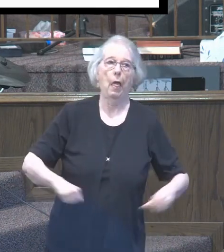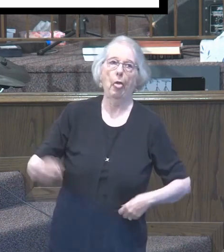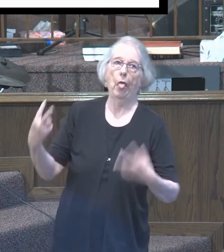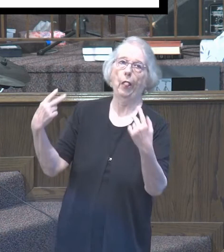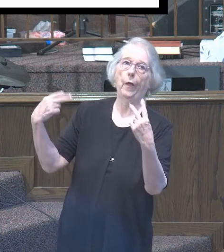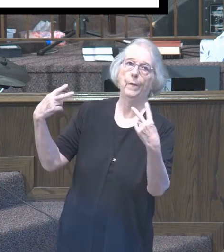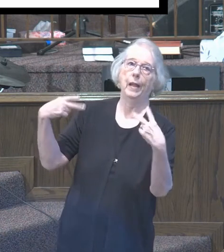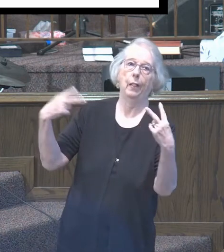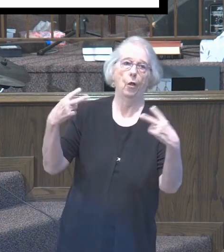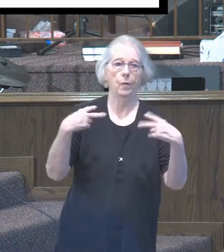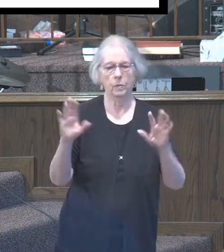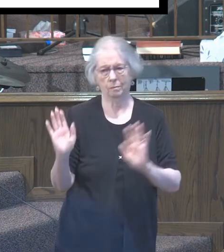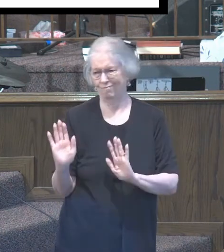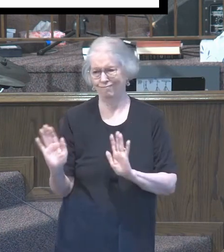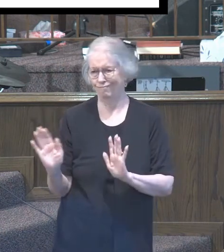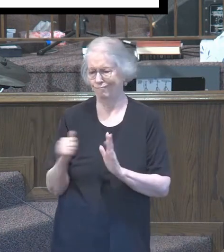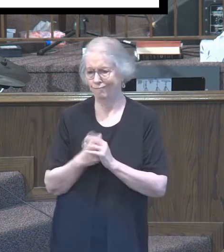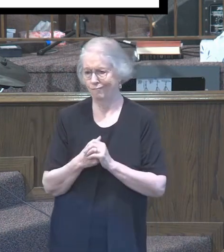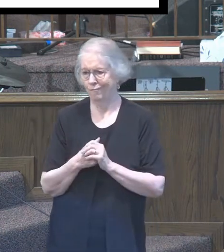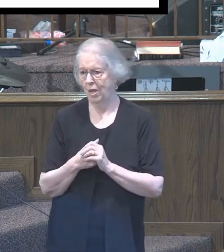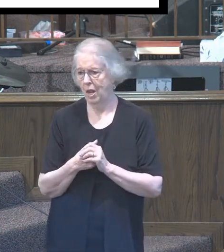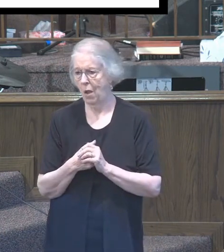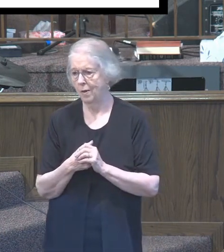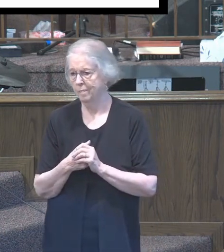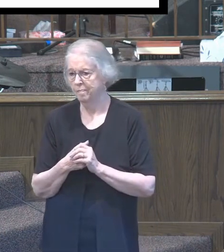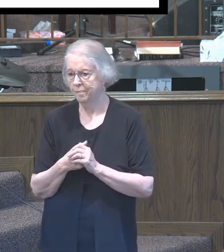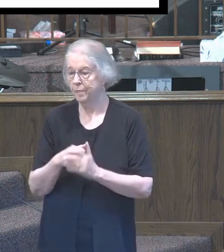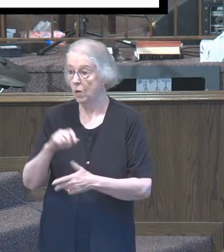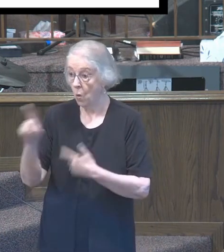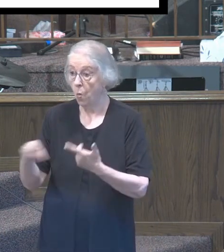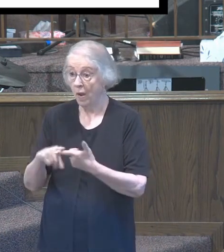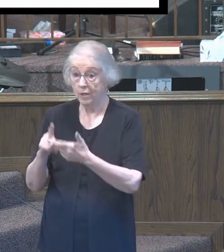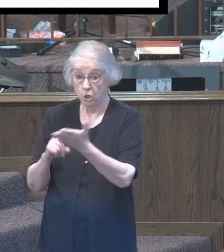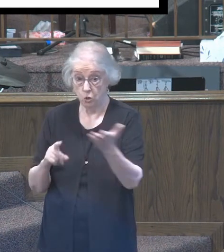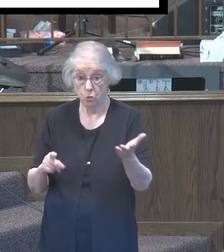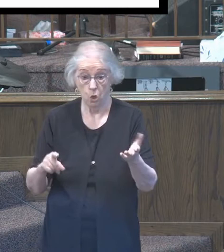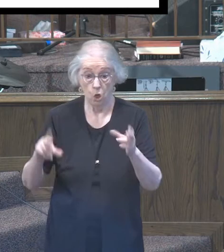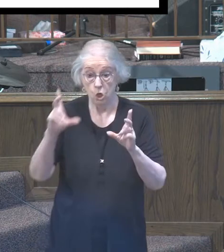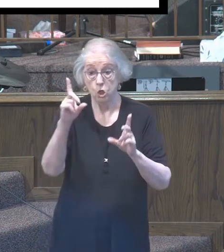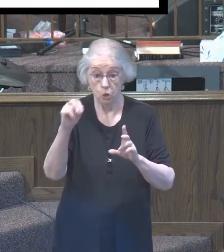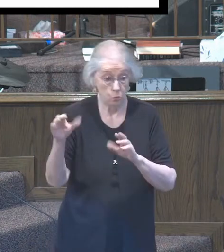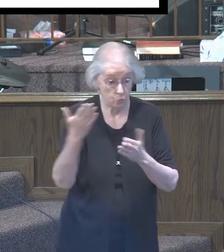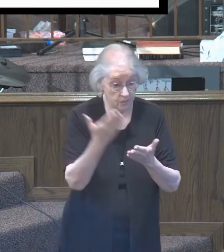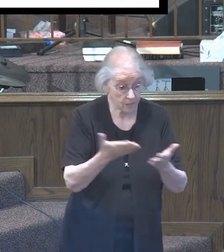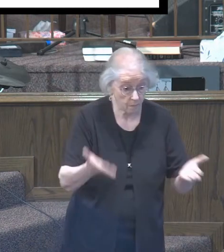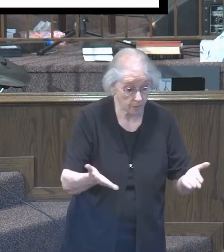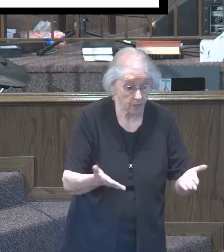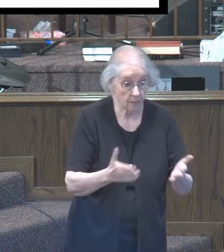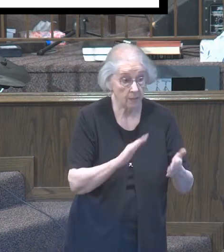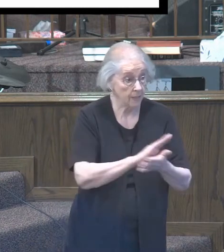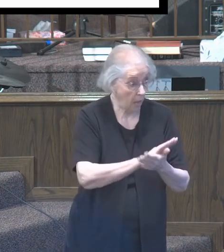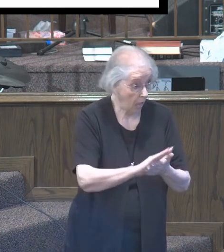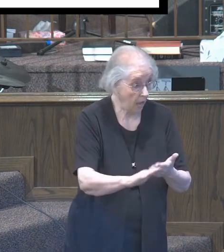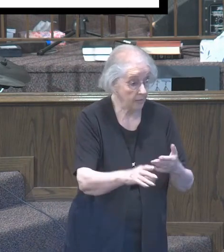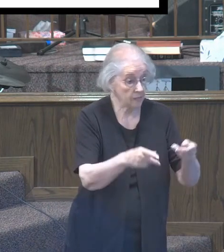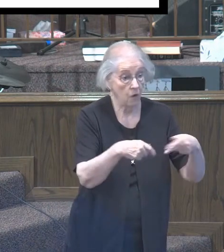applauding. When you do something for someone else, Don't call attention to yourself.